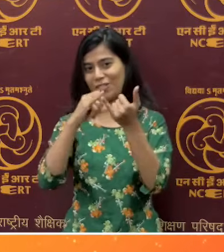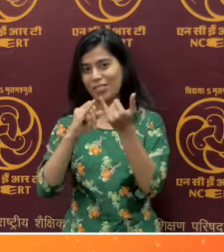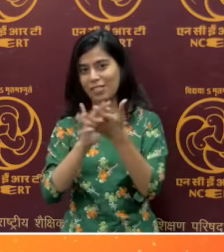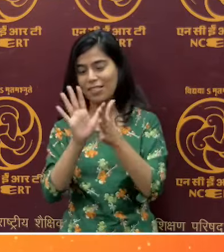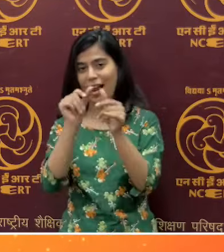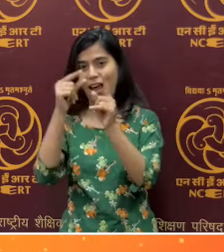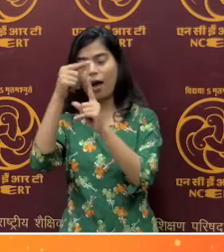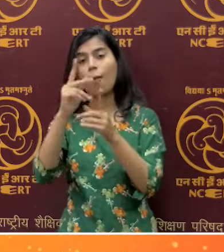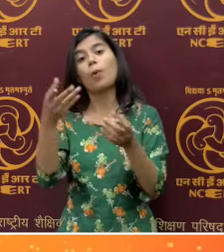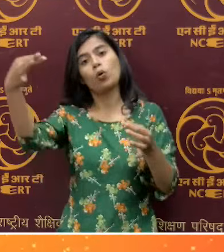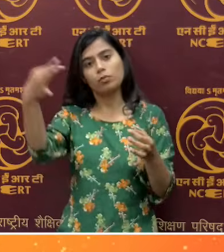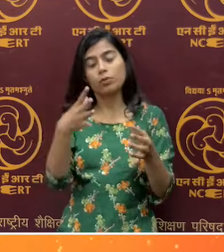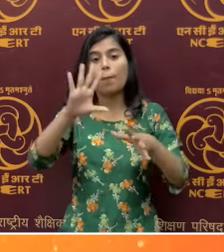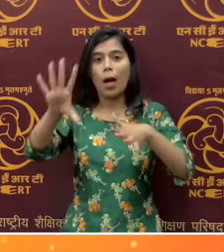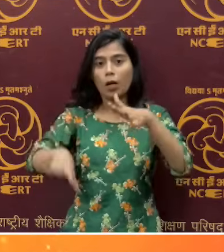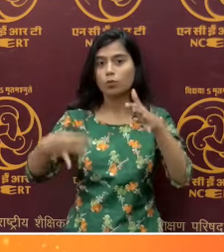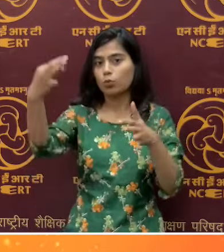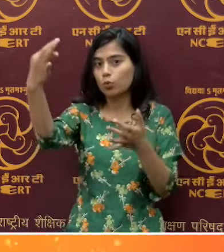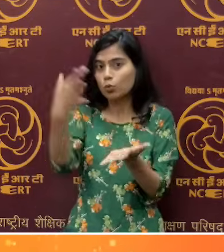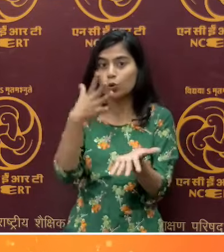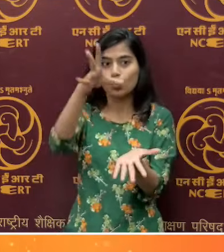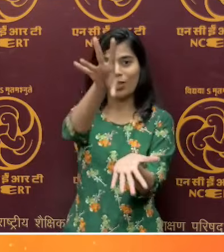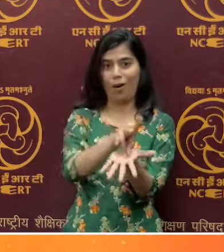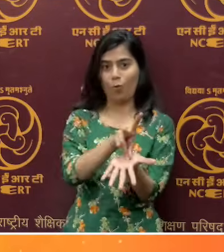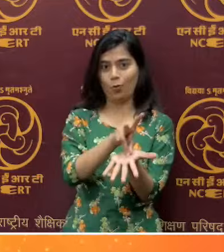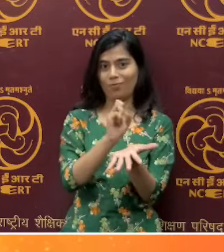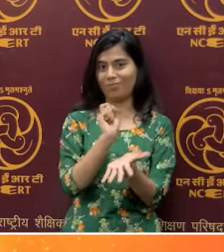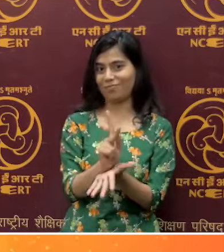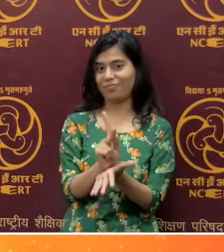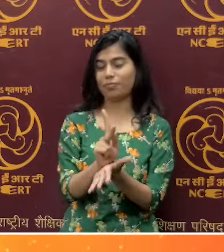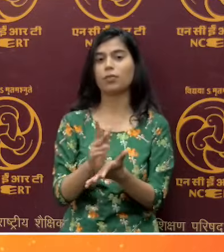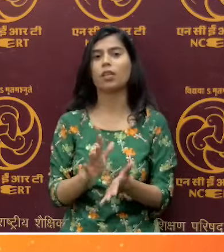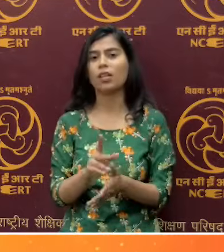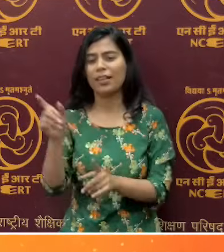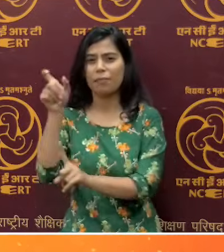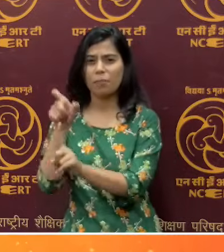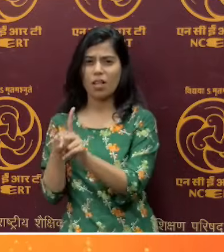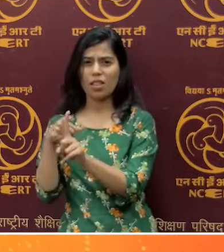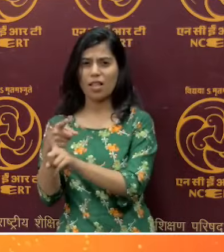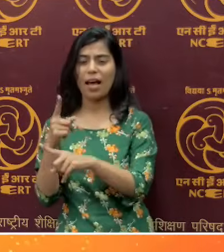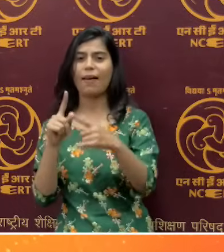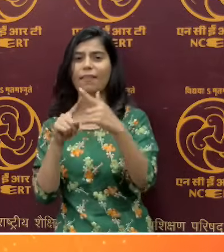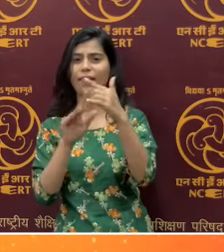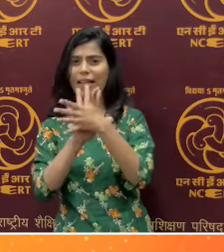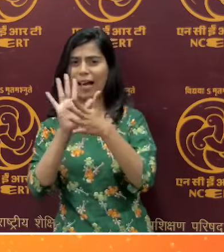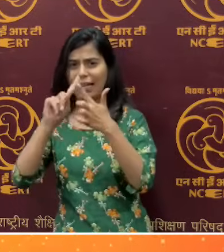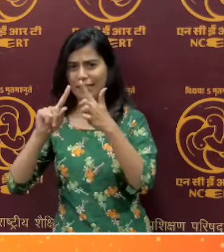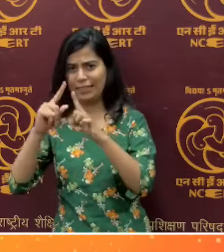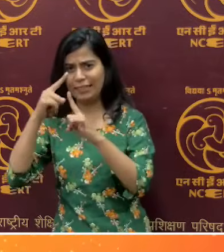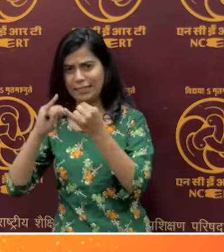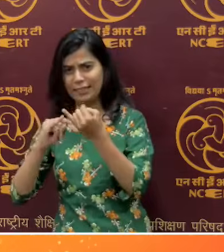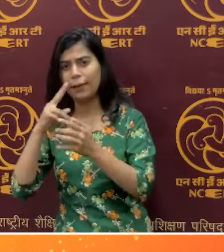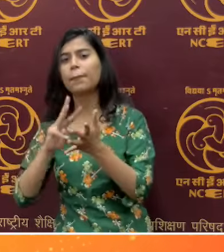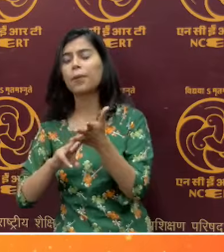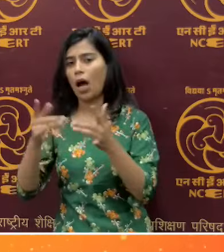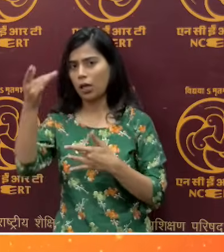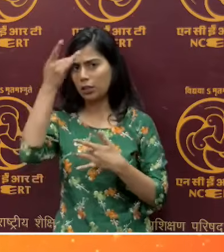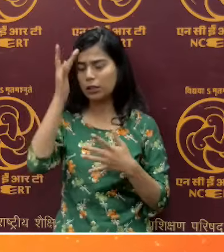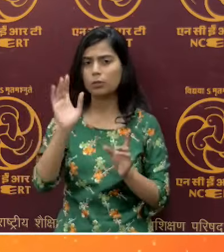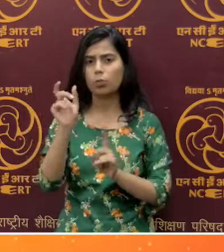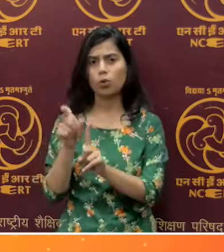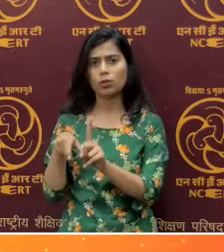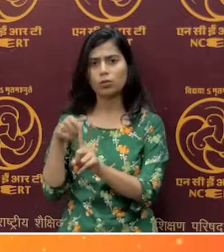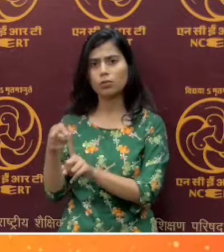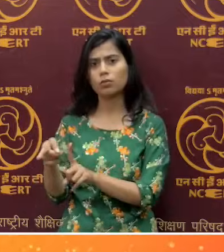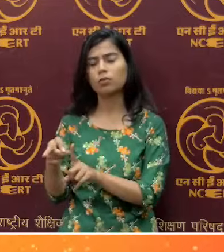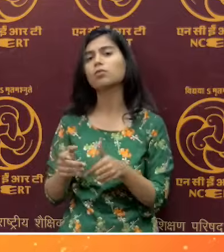the headmaster is asking, I have a student who has thalassemia. How to go about it? I'm sure you can watch this in the demonstration, right? Yes, yes,